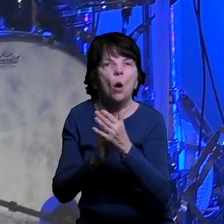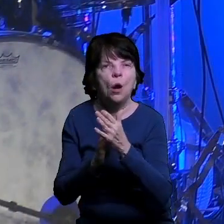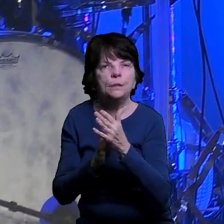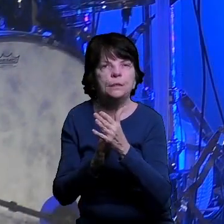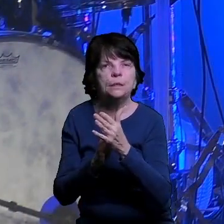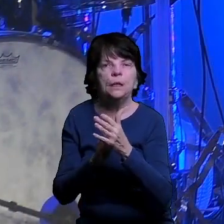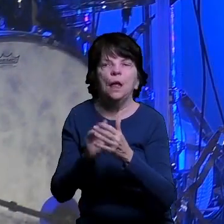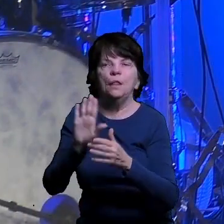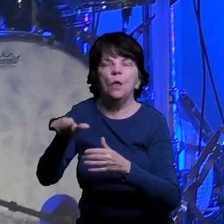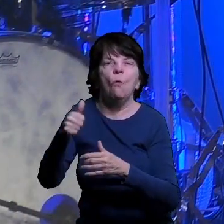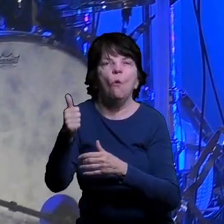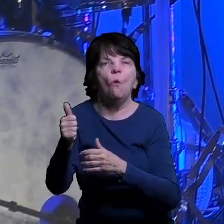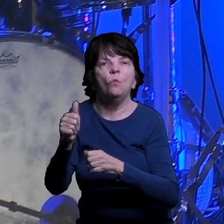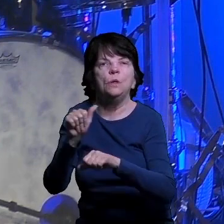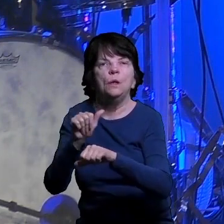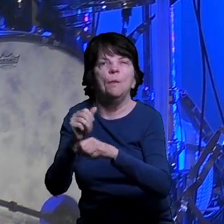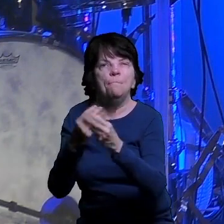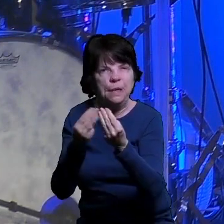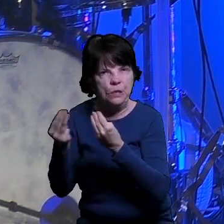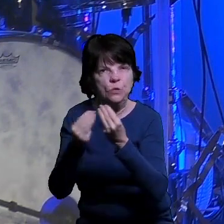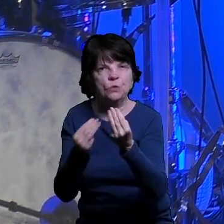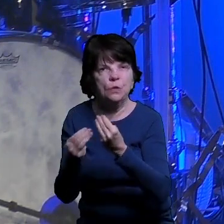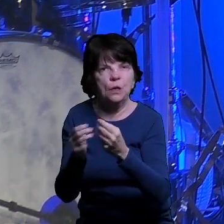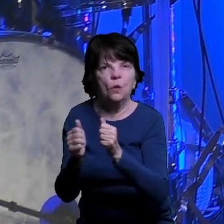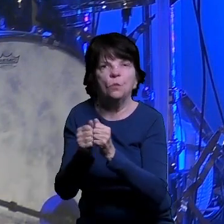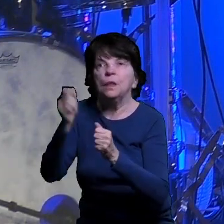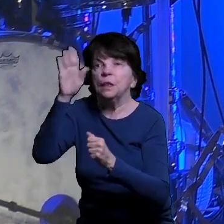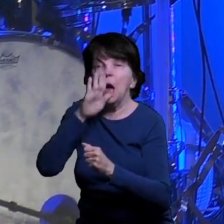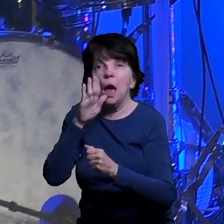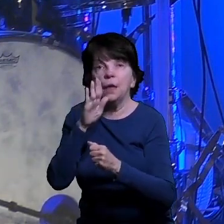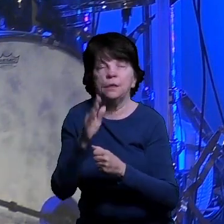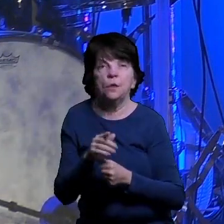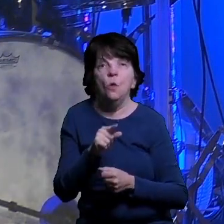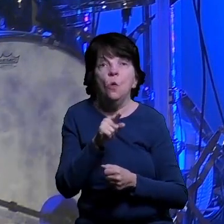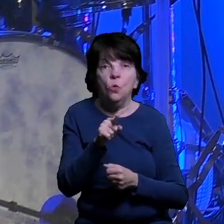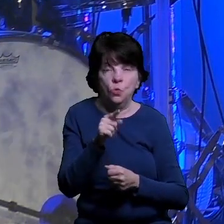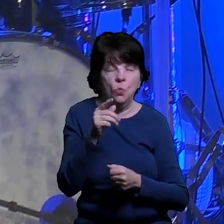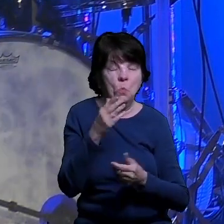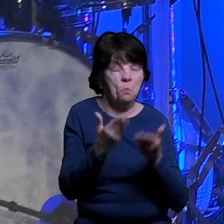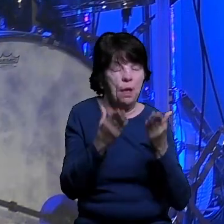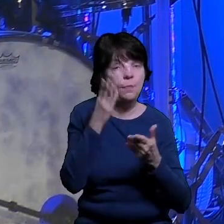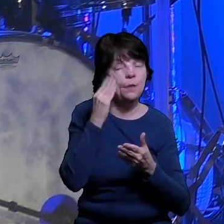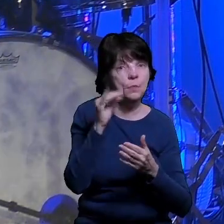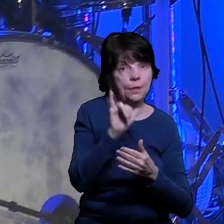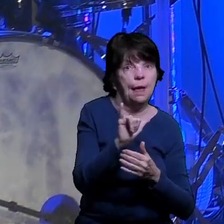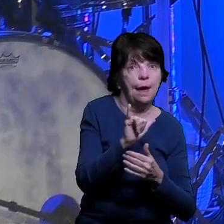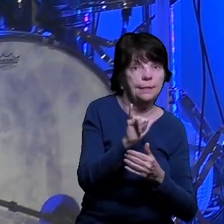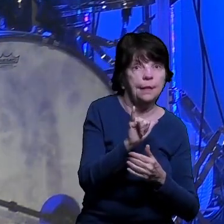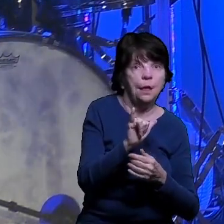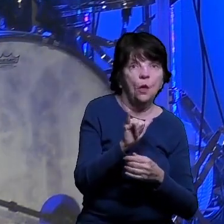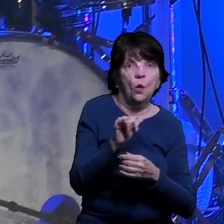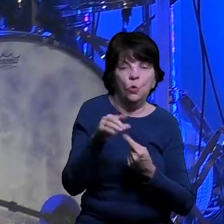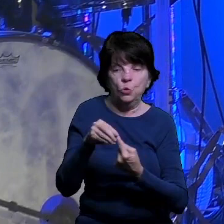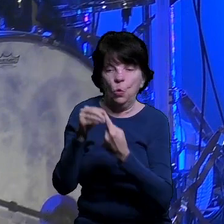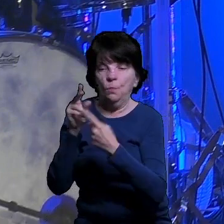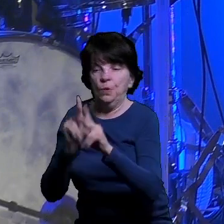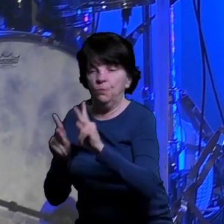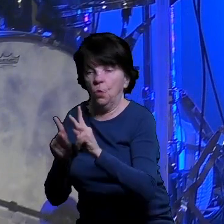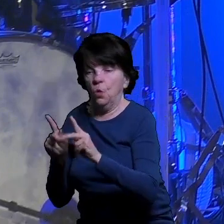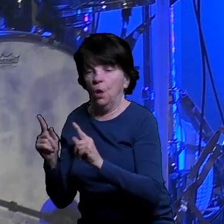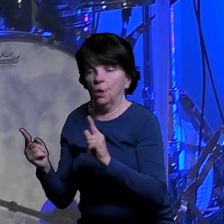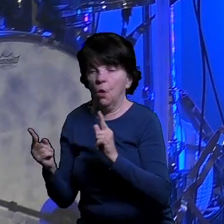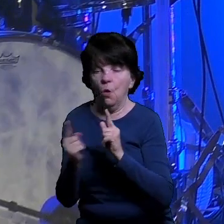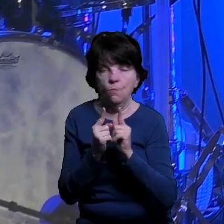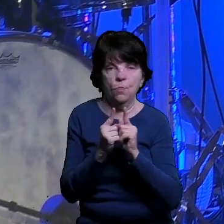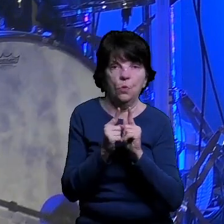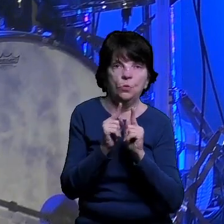who's mentoring you in certain ways. There may be other people who come alongside of you at certain time and give you certain counsel that's extremely helpful in your